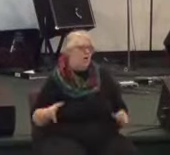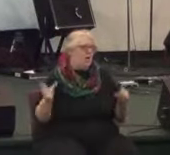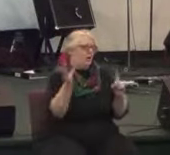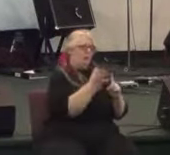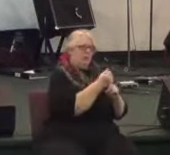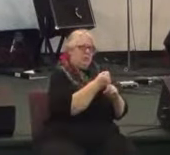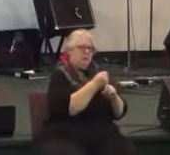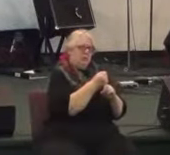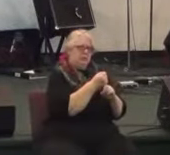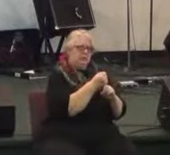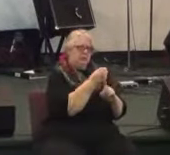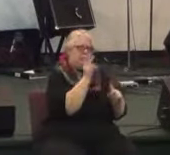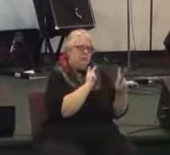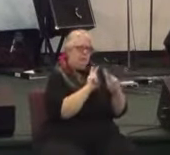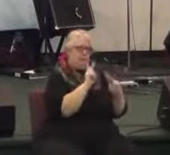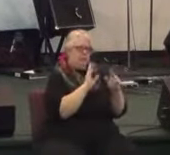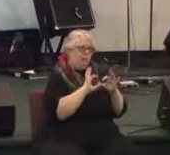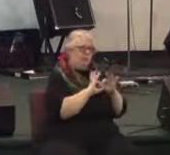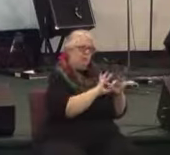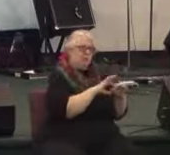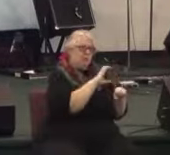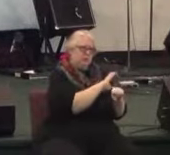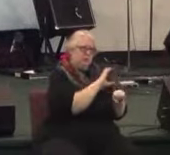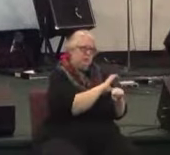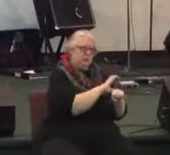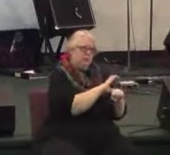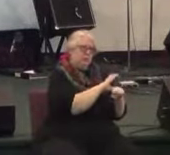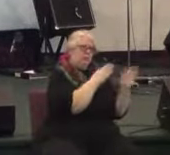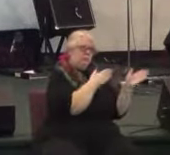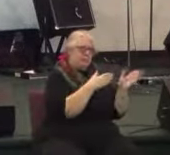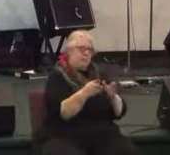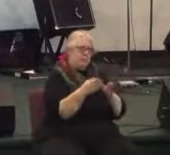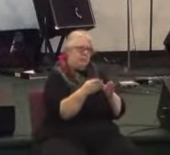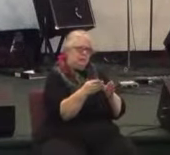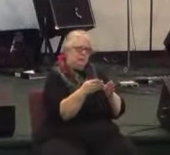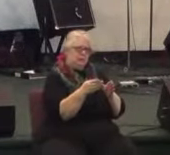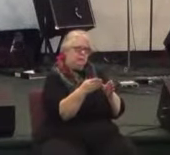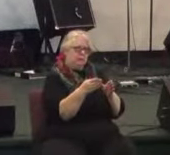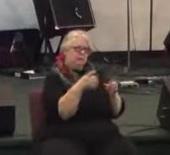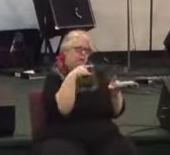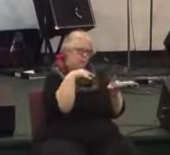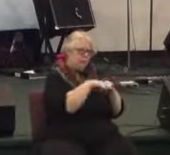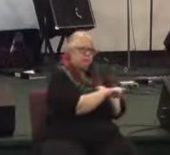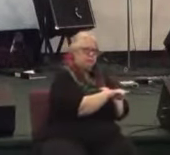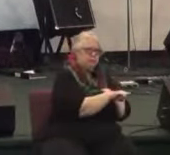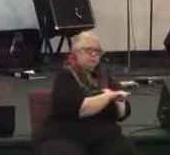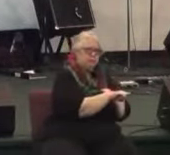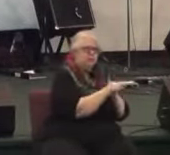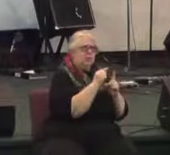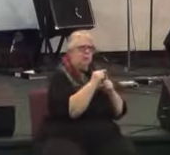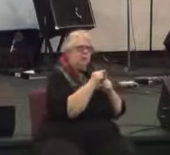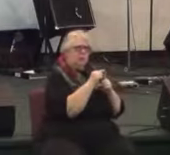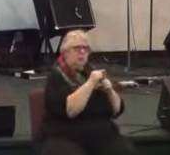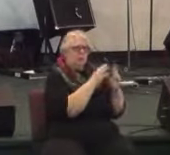church, intending to persecute them. That word intending is so powerful in all